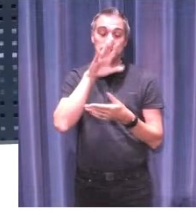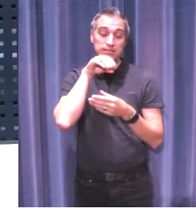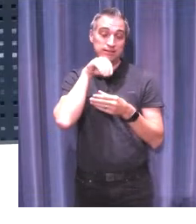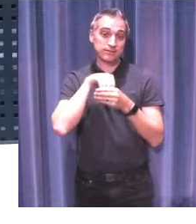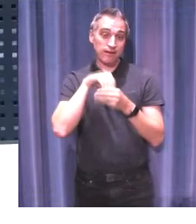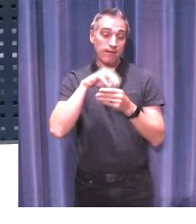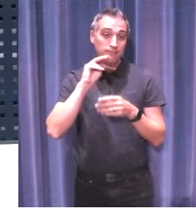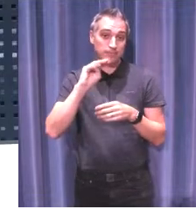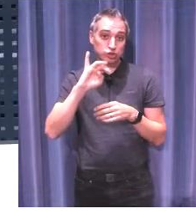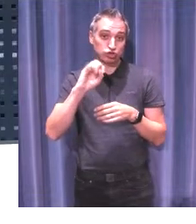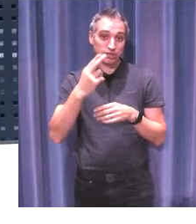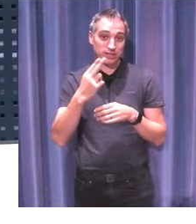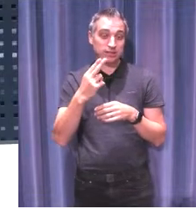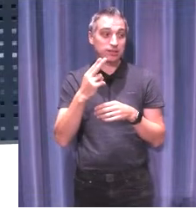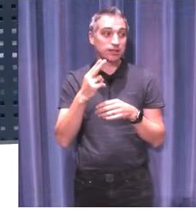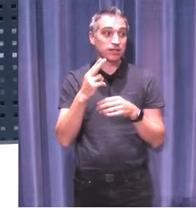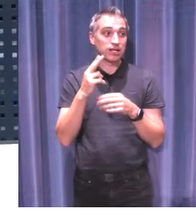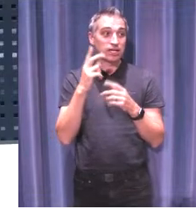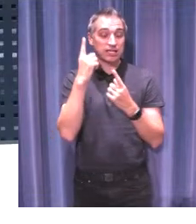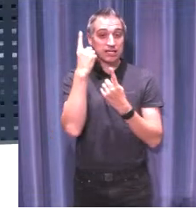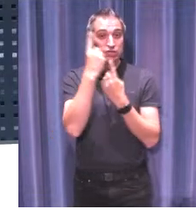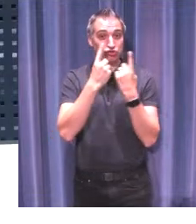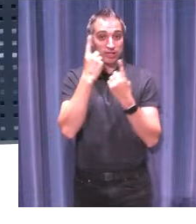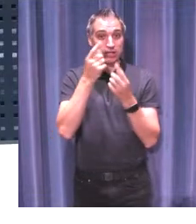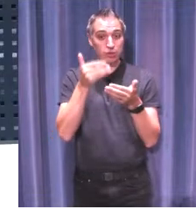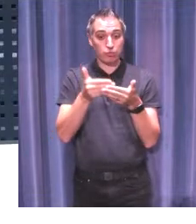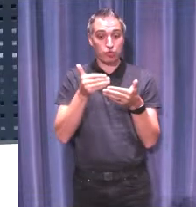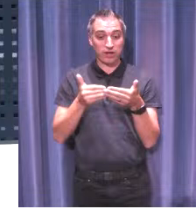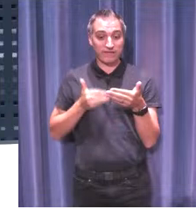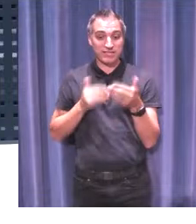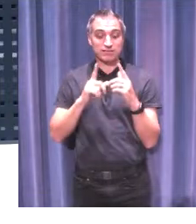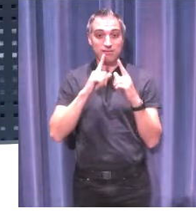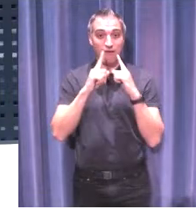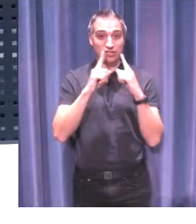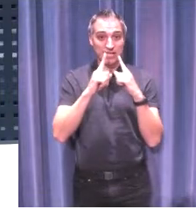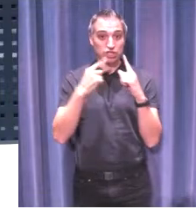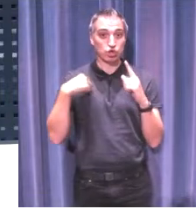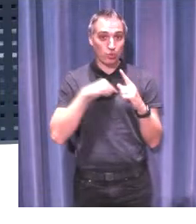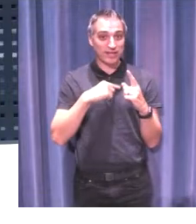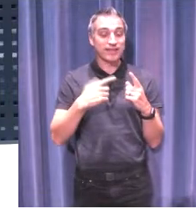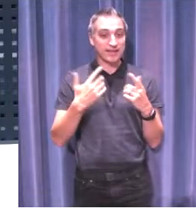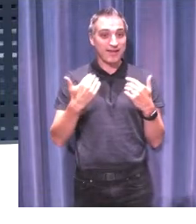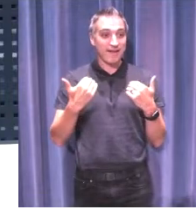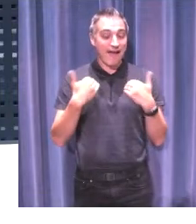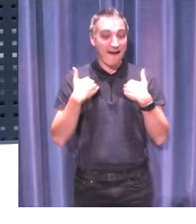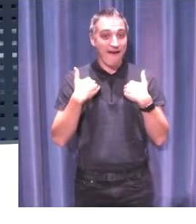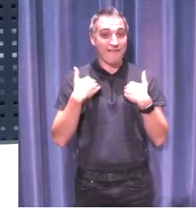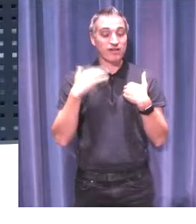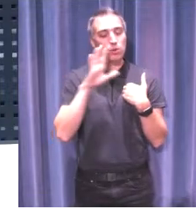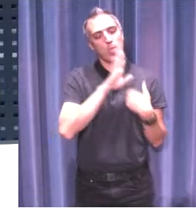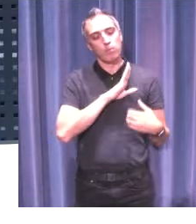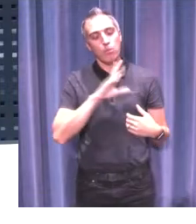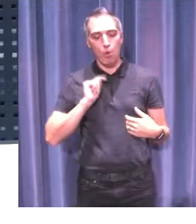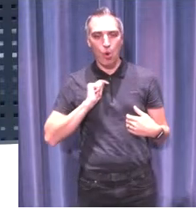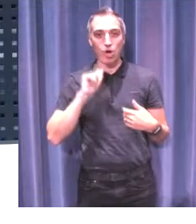Michigan, and taking into consideration previous conversations that we had, or that the board had